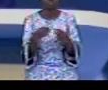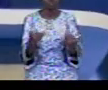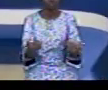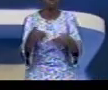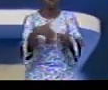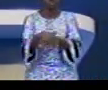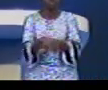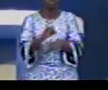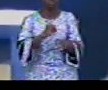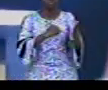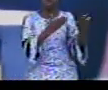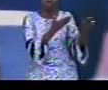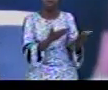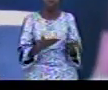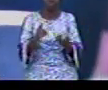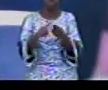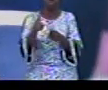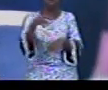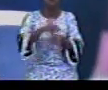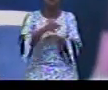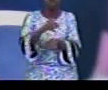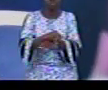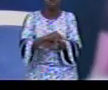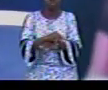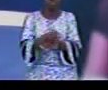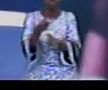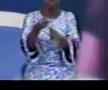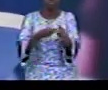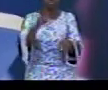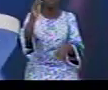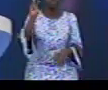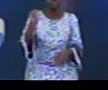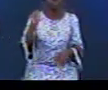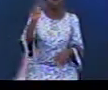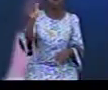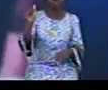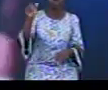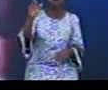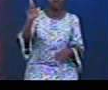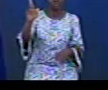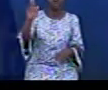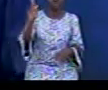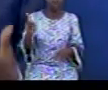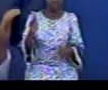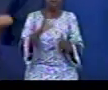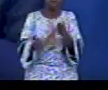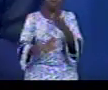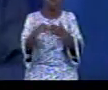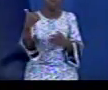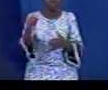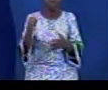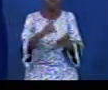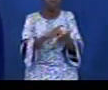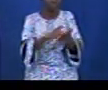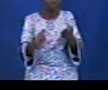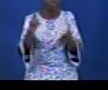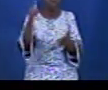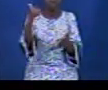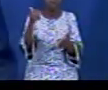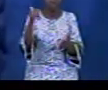I'm bringing to you a message from Mark chapter 10, reading from verse